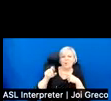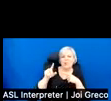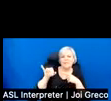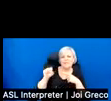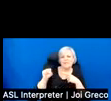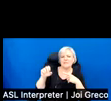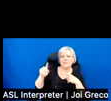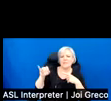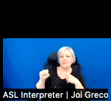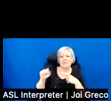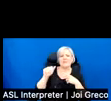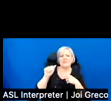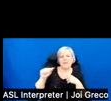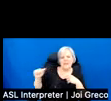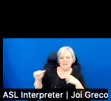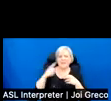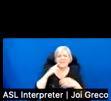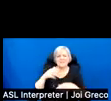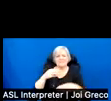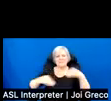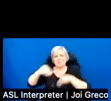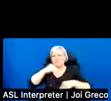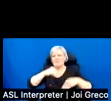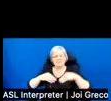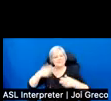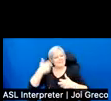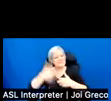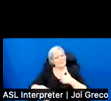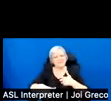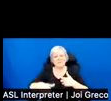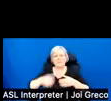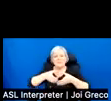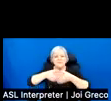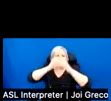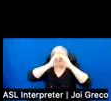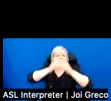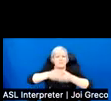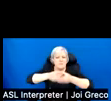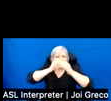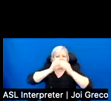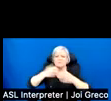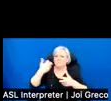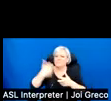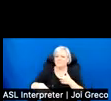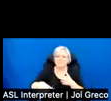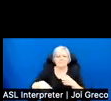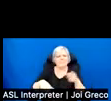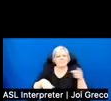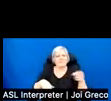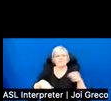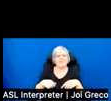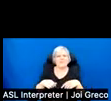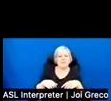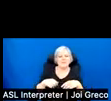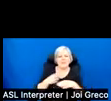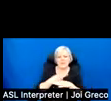developmental delays. So Alex has motor control difficulties, which make drinking from cups and bottles difficult. So they use a CP cup that you can see on the,